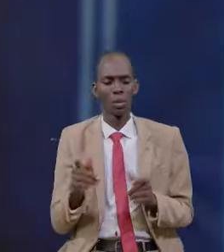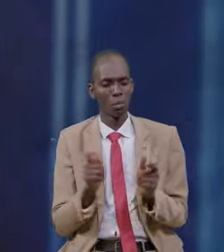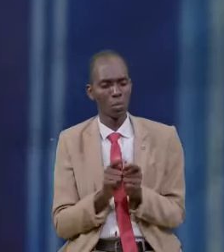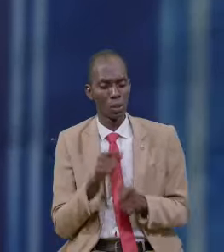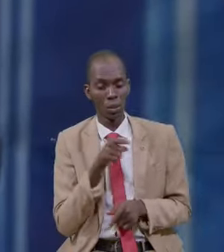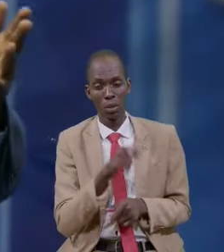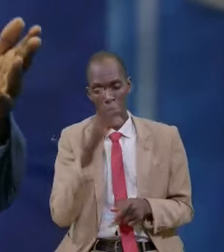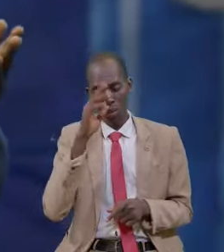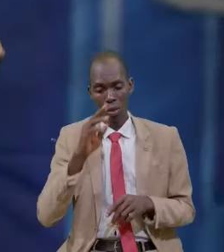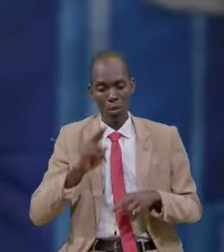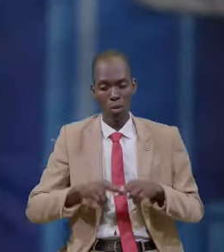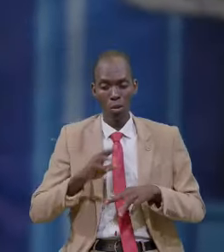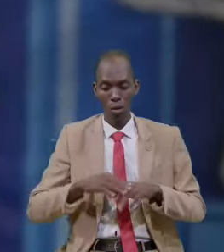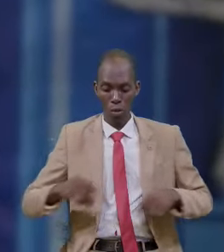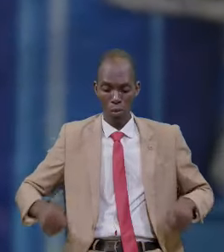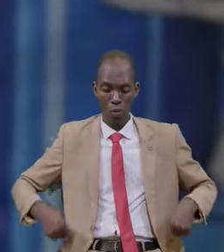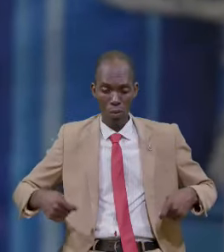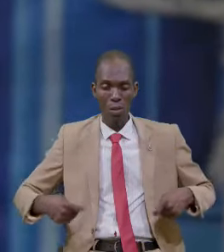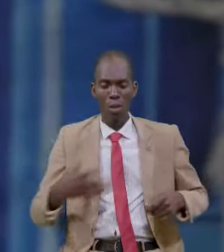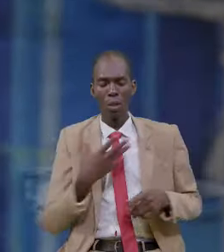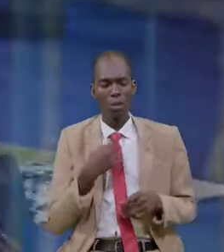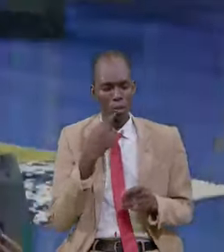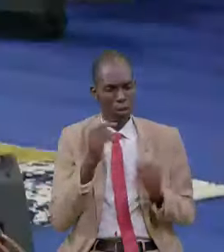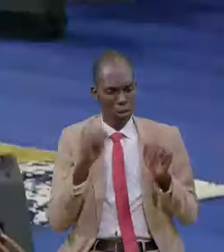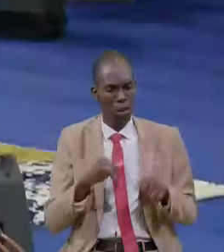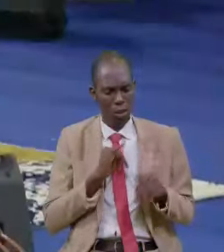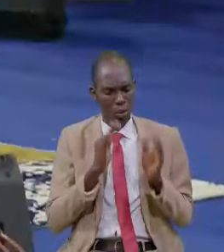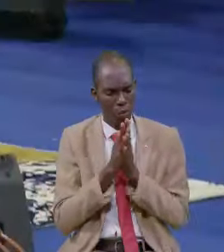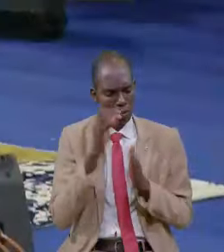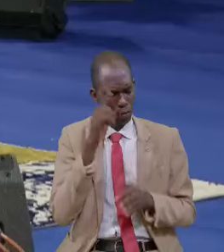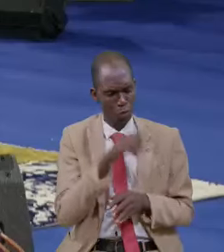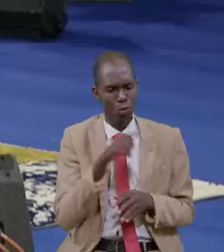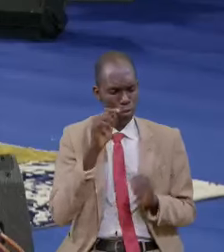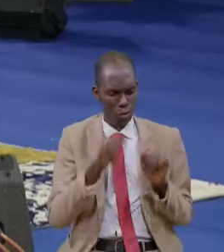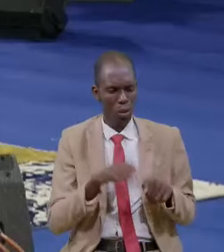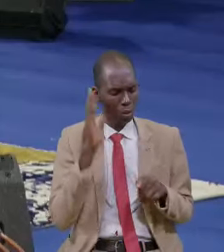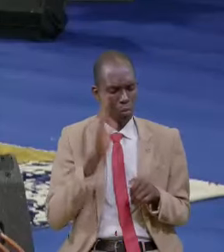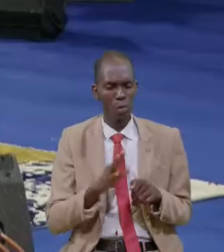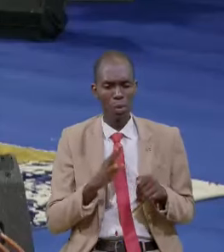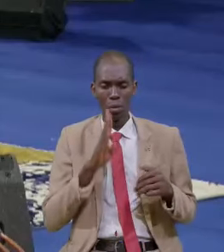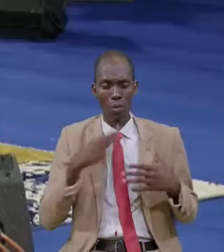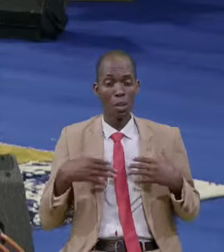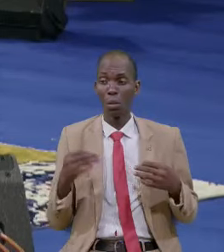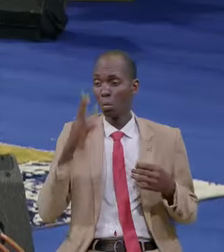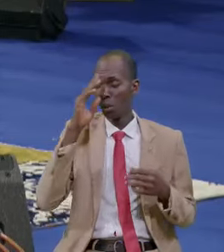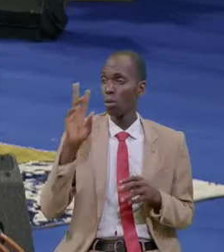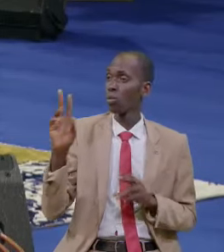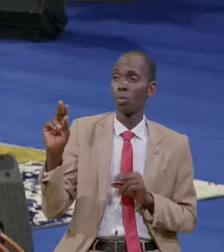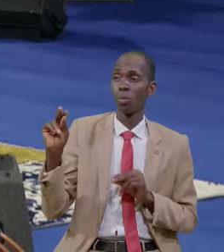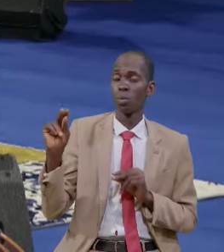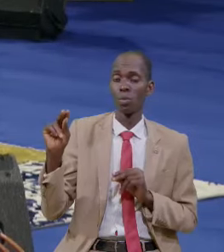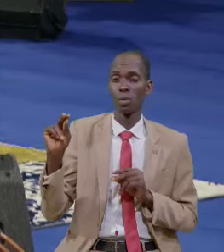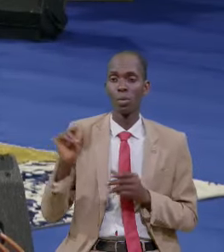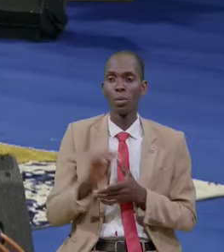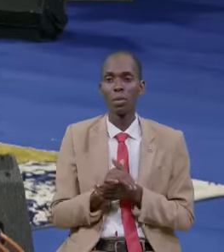said, can I lay hands on you? You will get well. The man said, no, no, no.